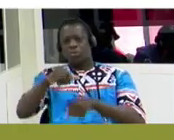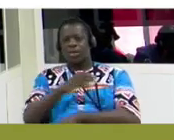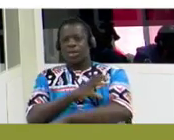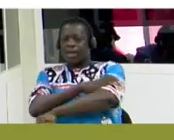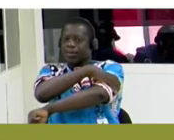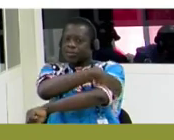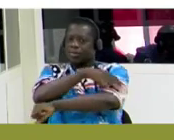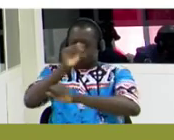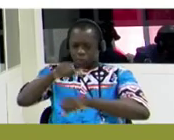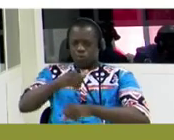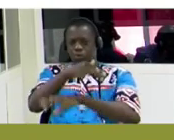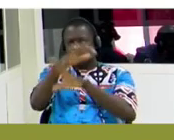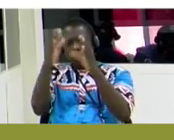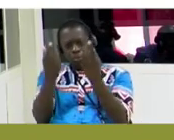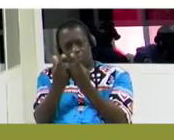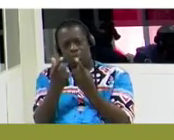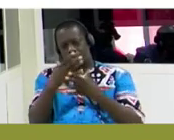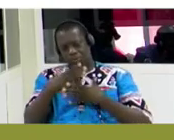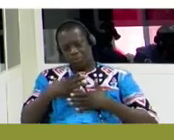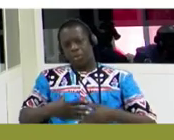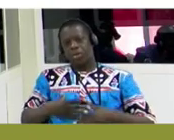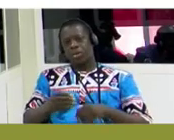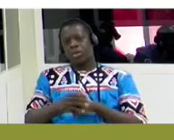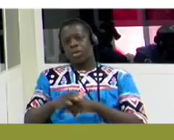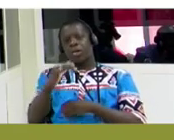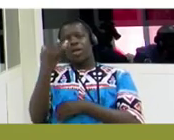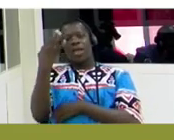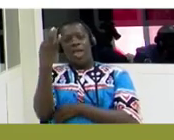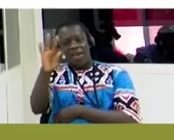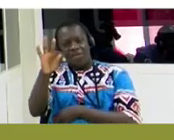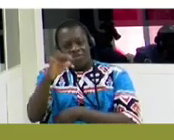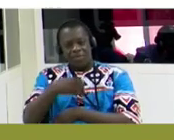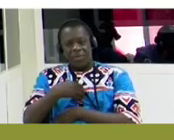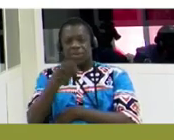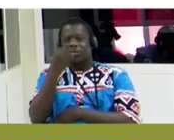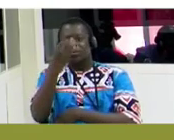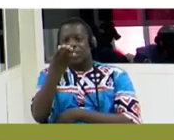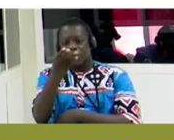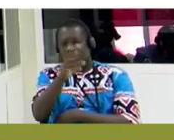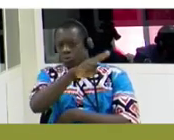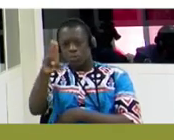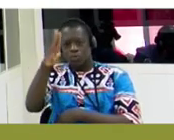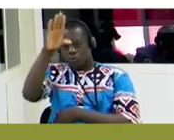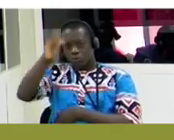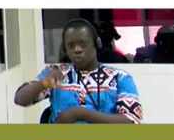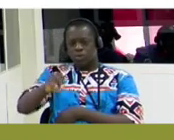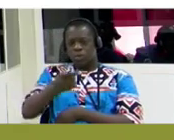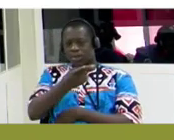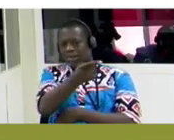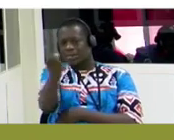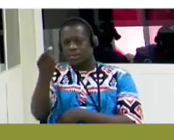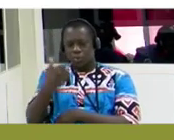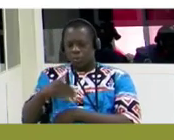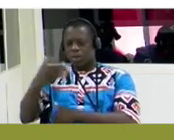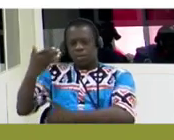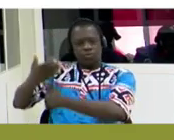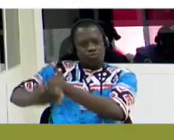take somebody. No? When I say that, no, I will not do it, these people are very near to the chairman by